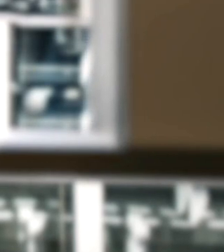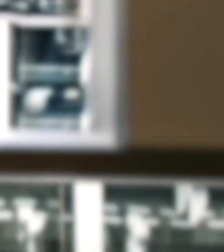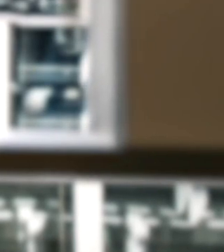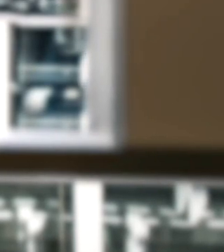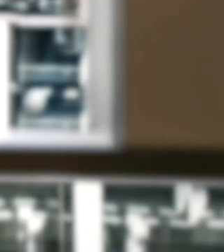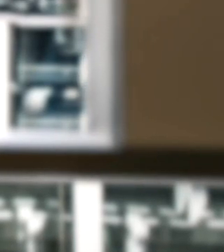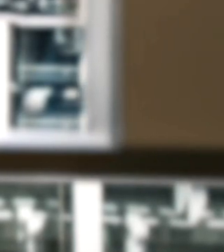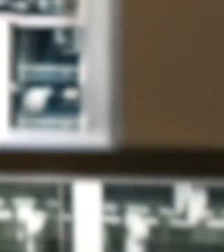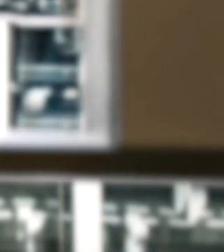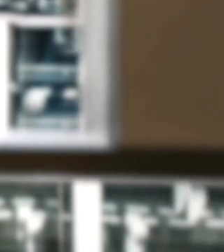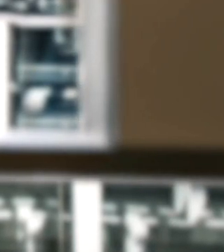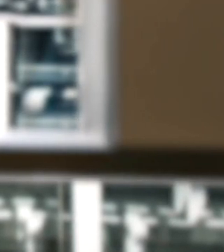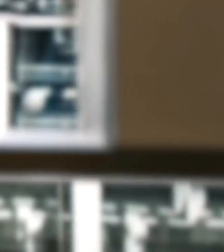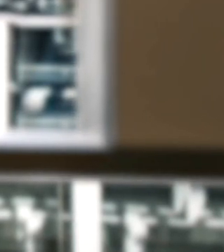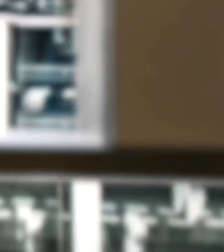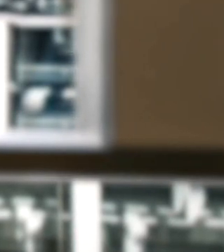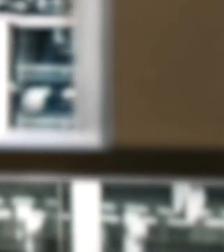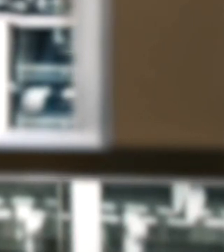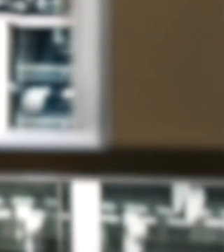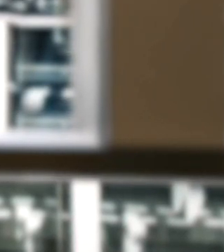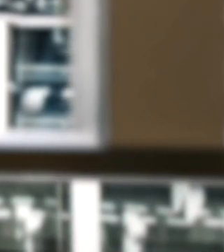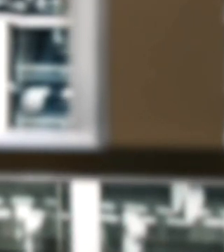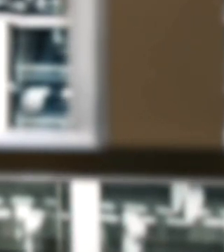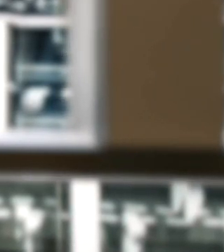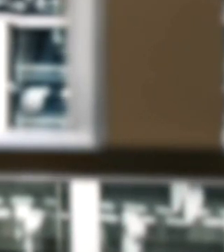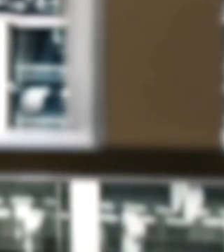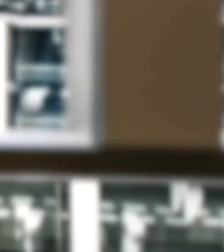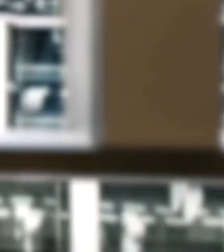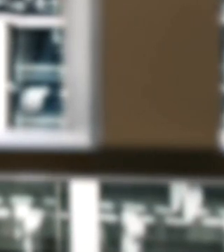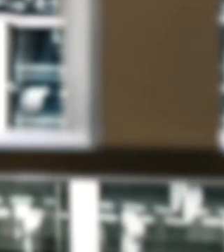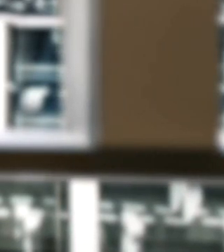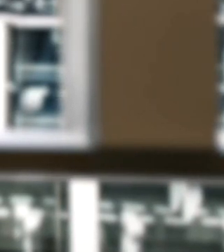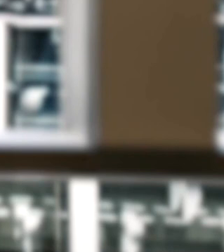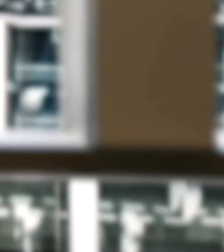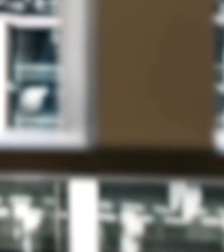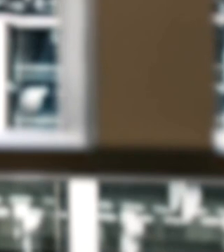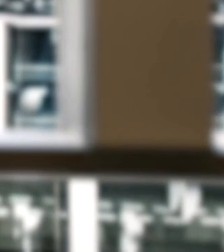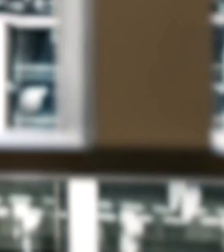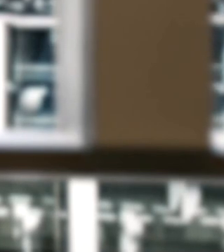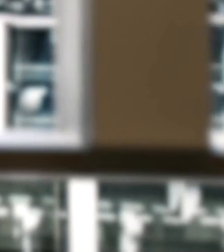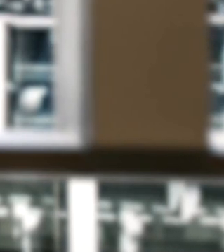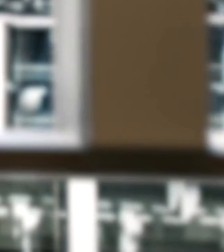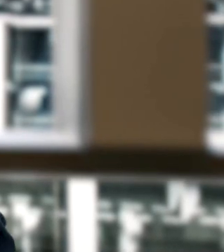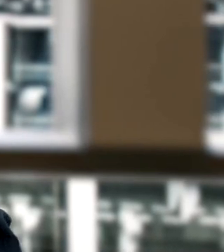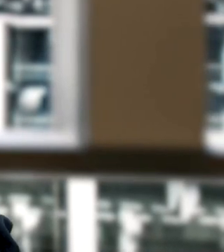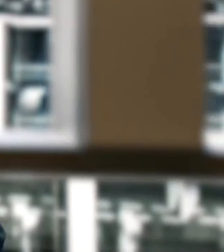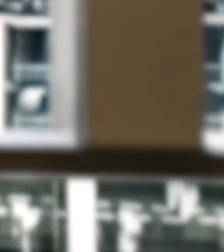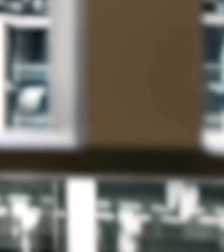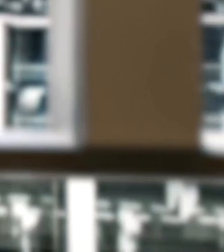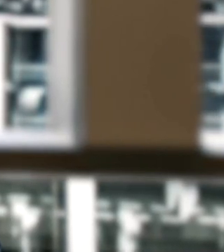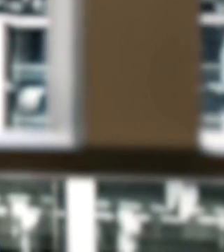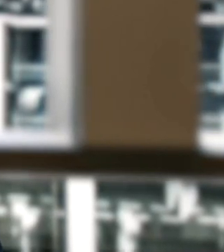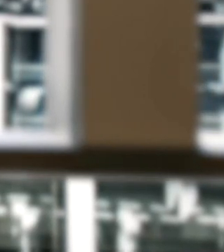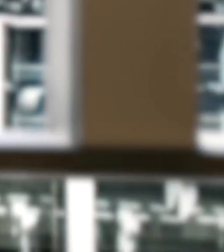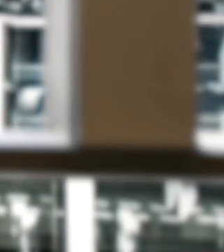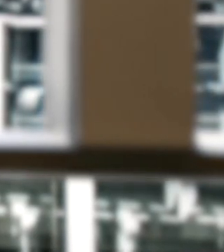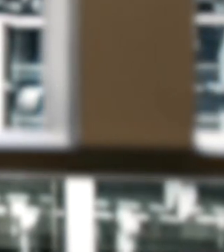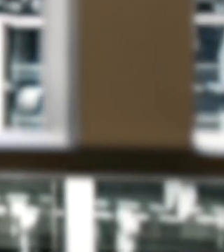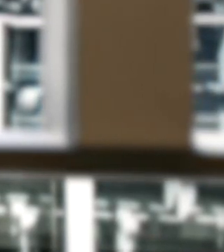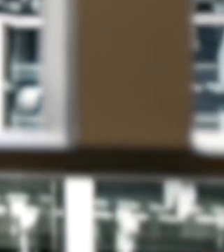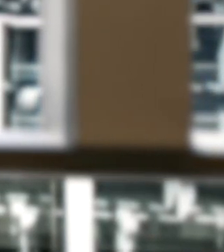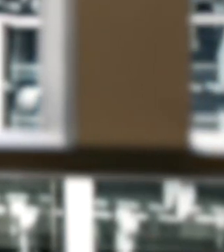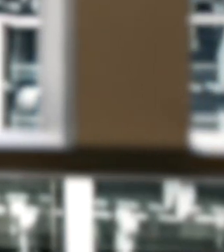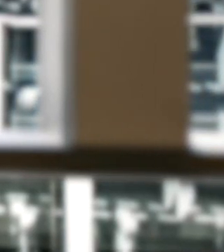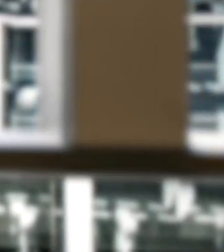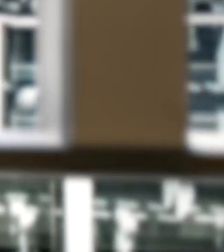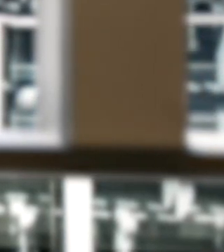for doctoral students in the field of science, social sciences and humanities.